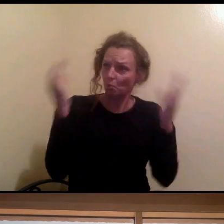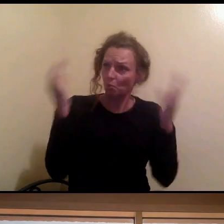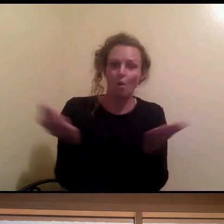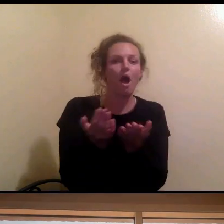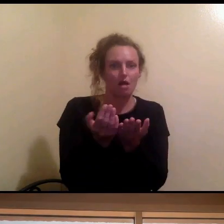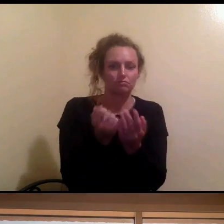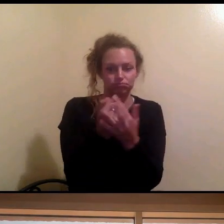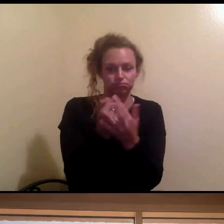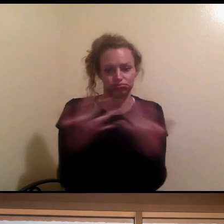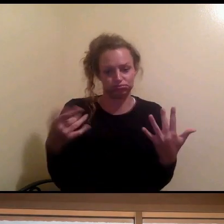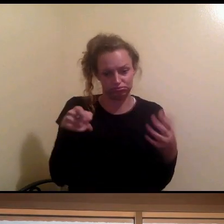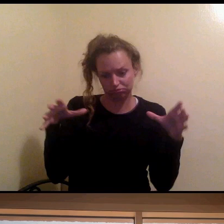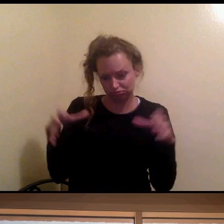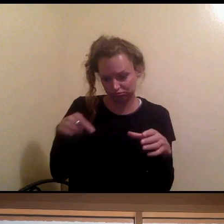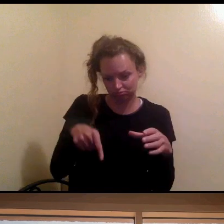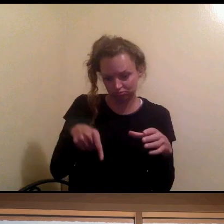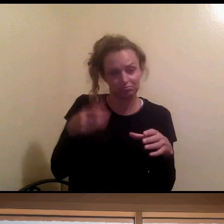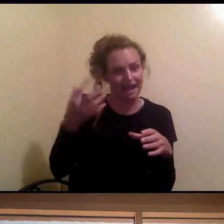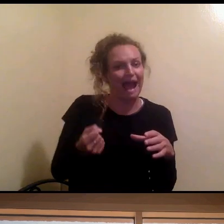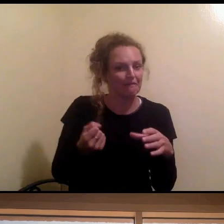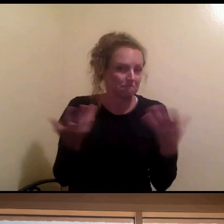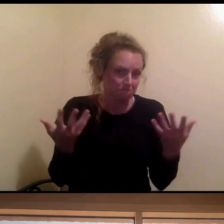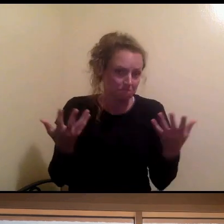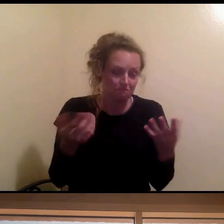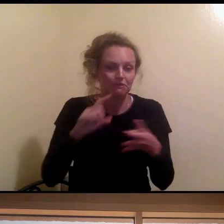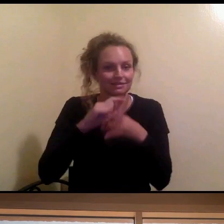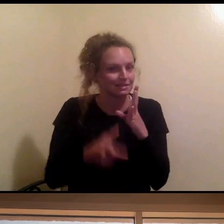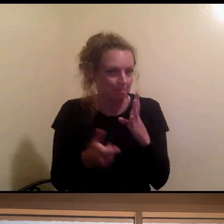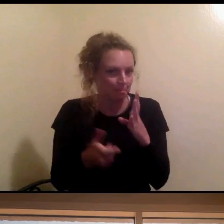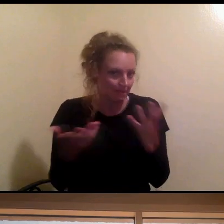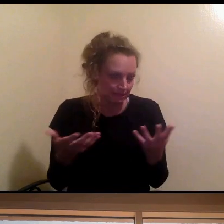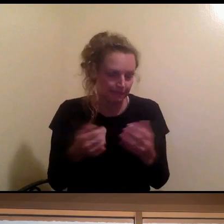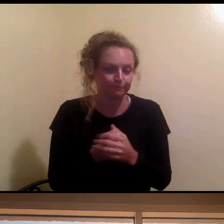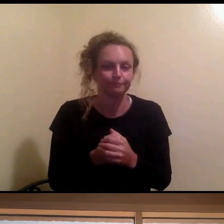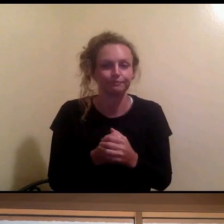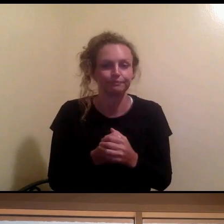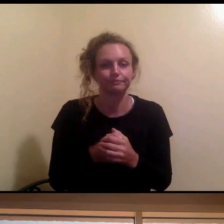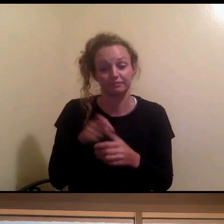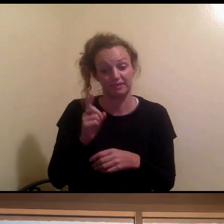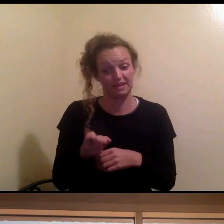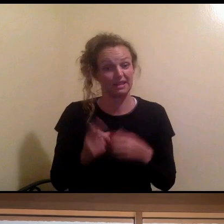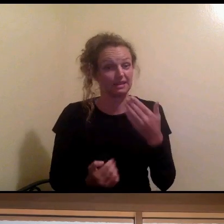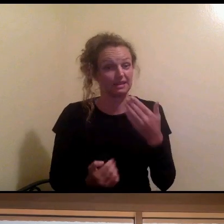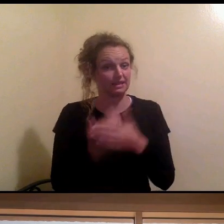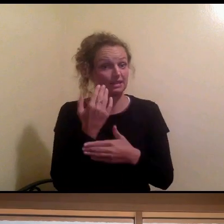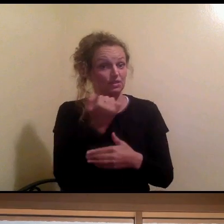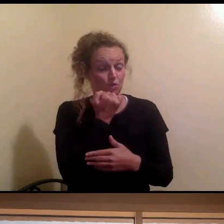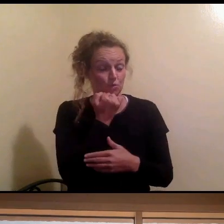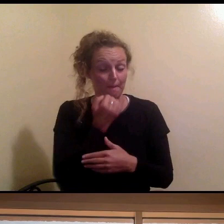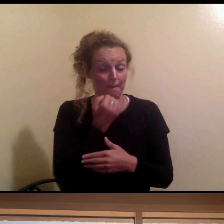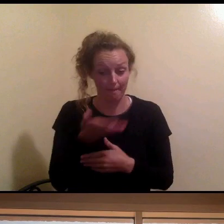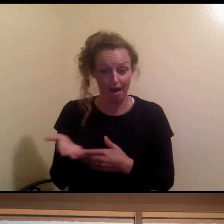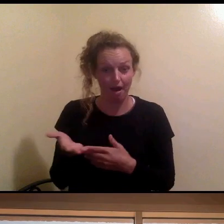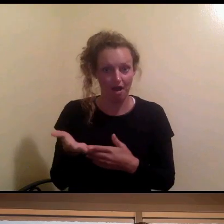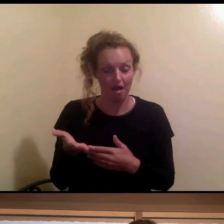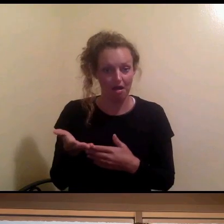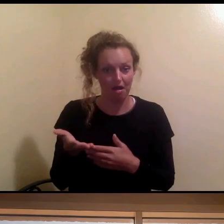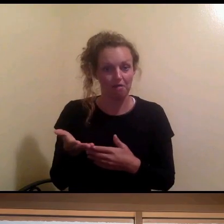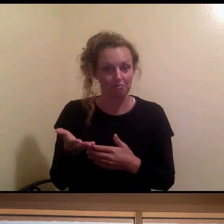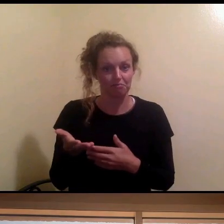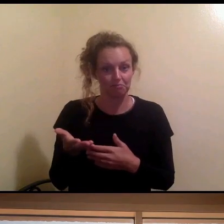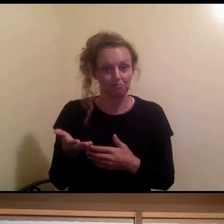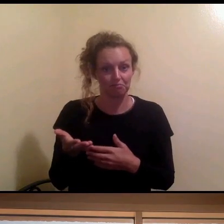new number, by the way, that as an ambassador for Purple and Mike Adams and his team, I was in